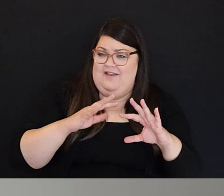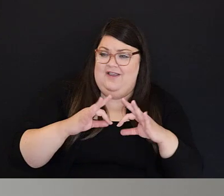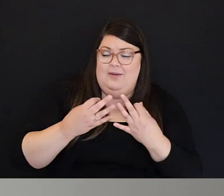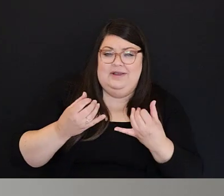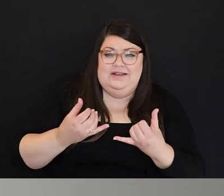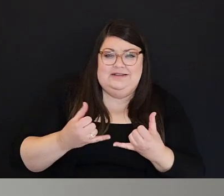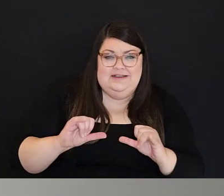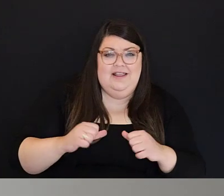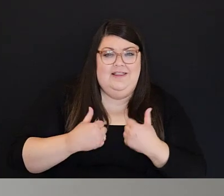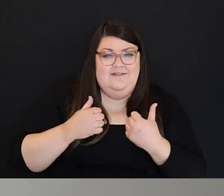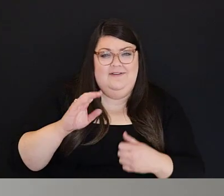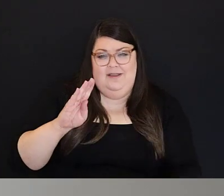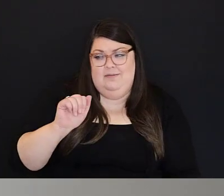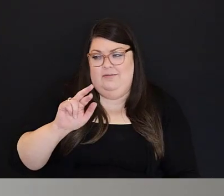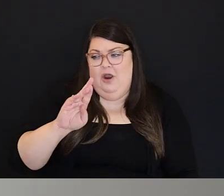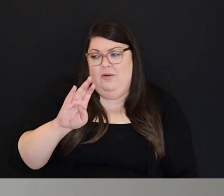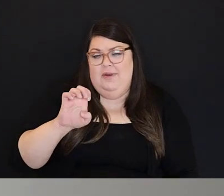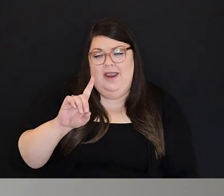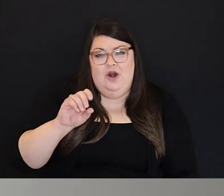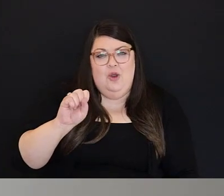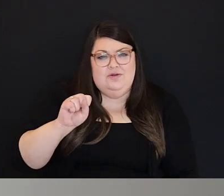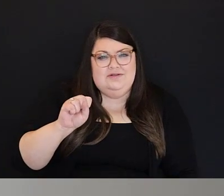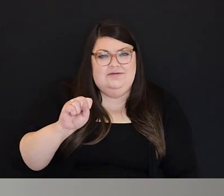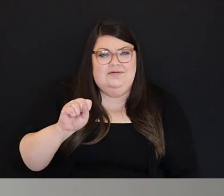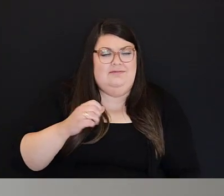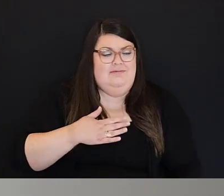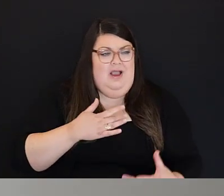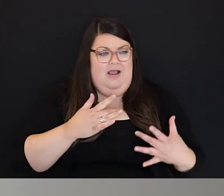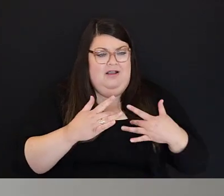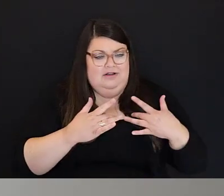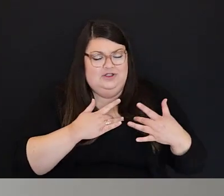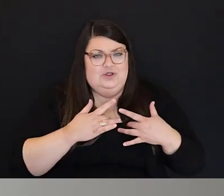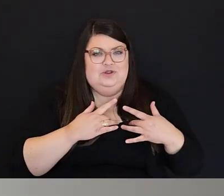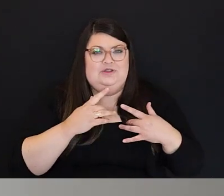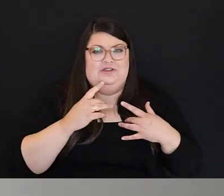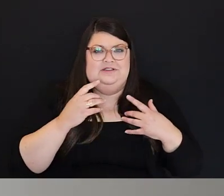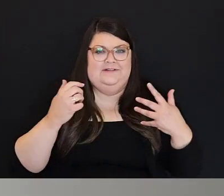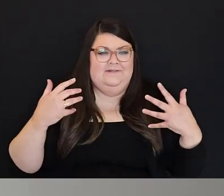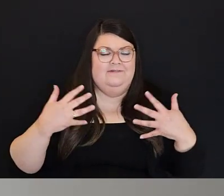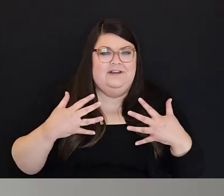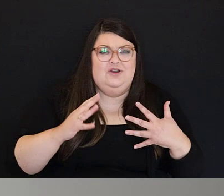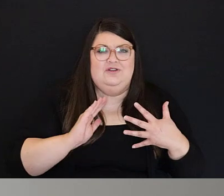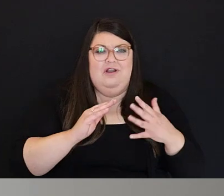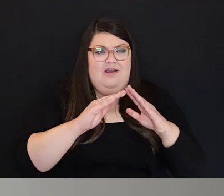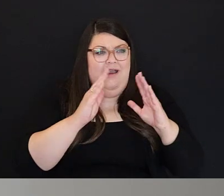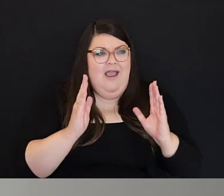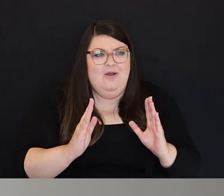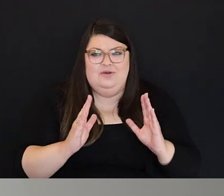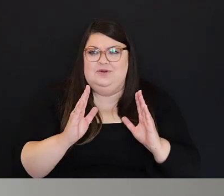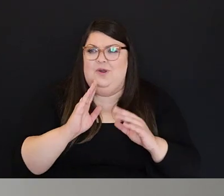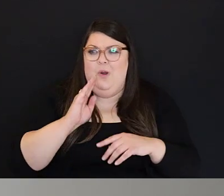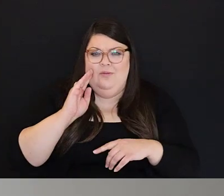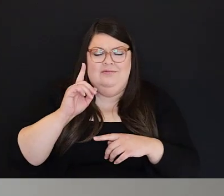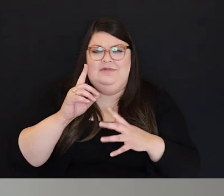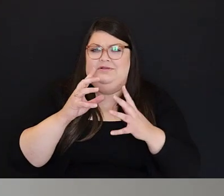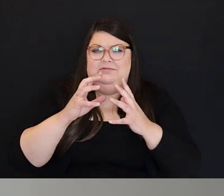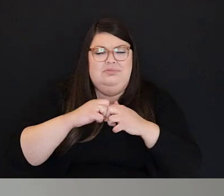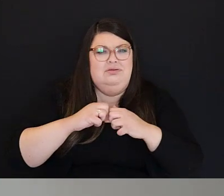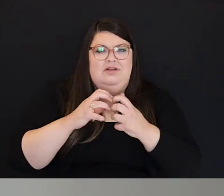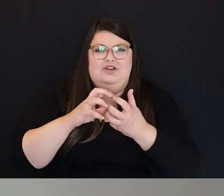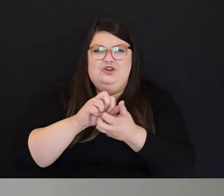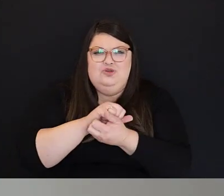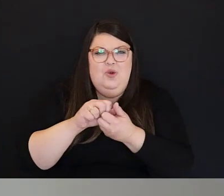in Barbados, and my worries and fears that our house and our homes were going to be destroyed,